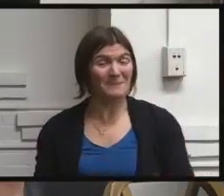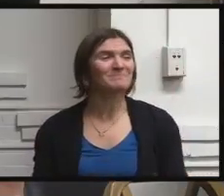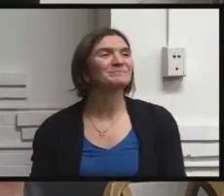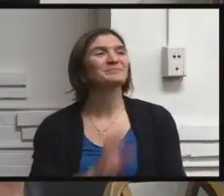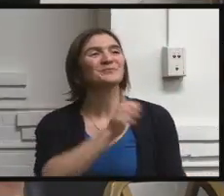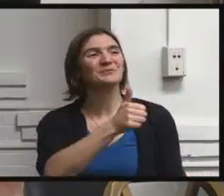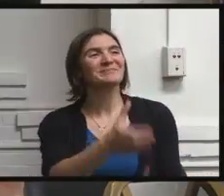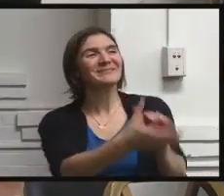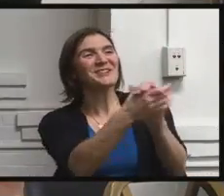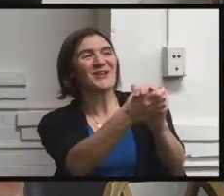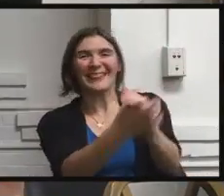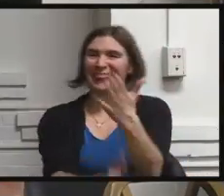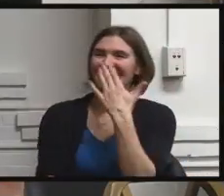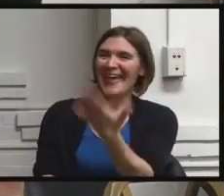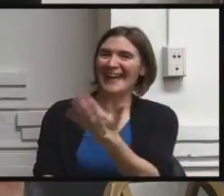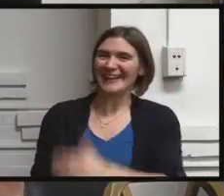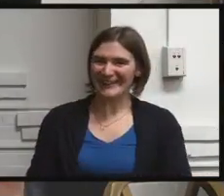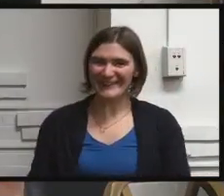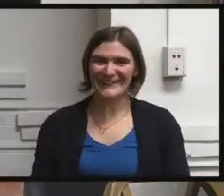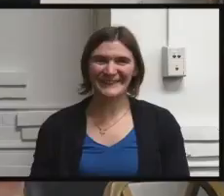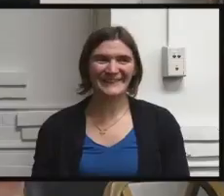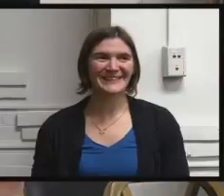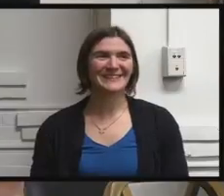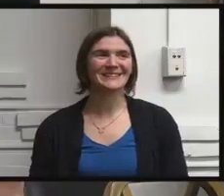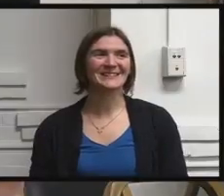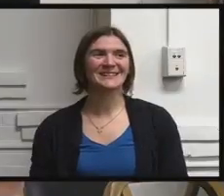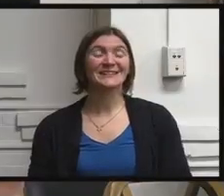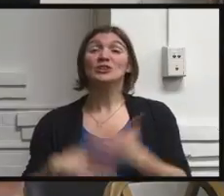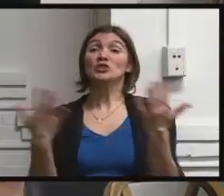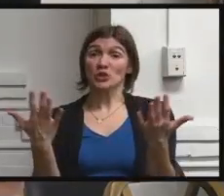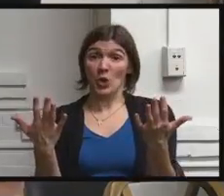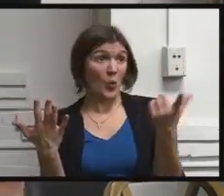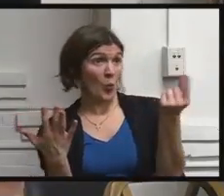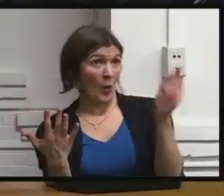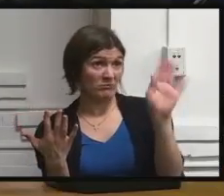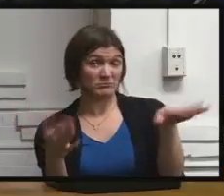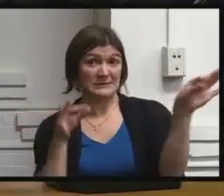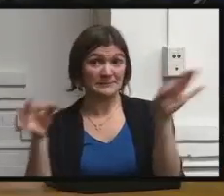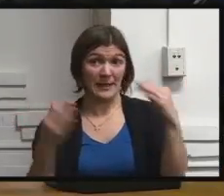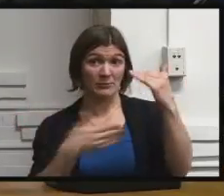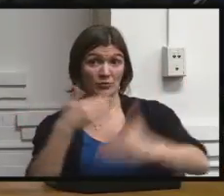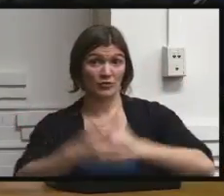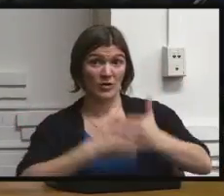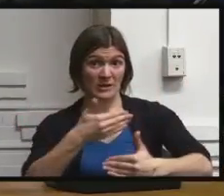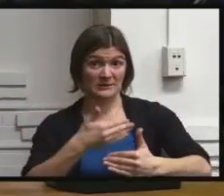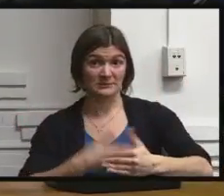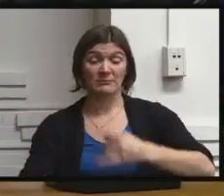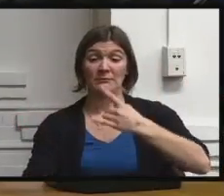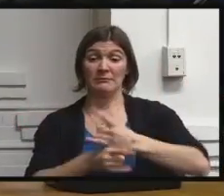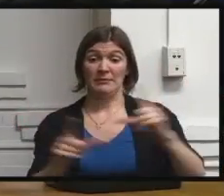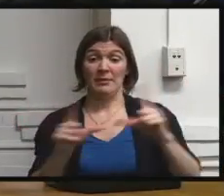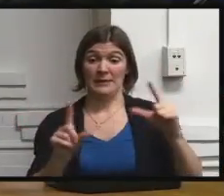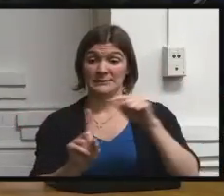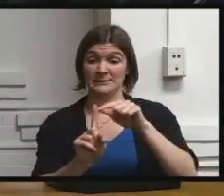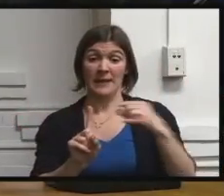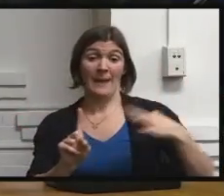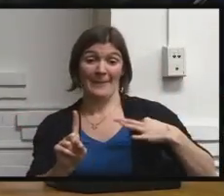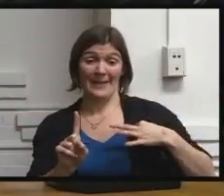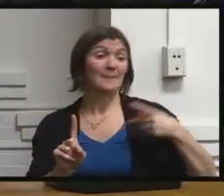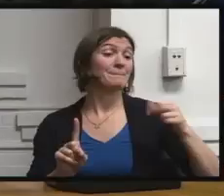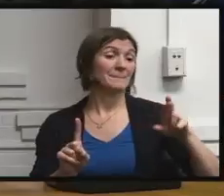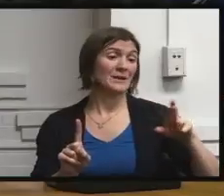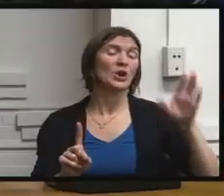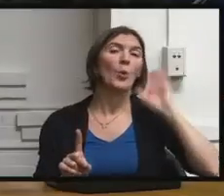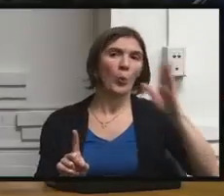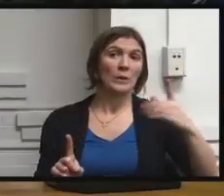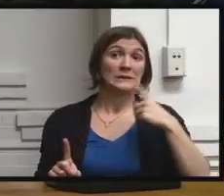Good. Well, congratulations and we wish you well. So the way it's going to work with this liquor license application is that Peter's going to